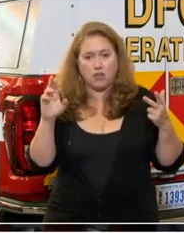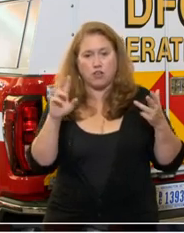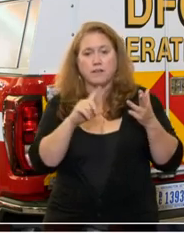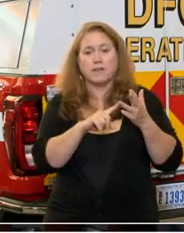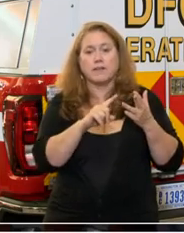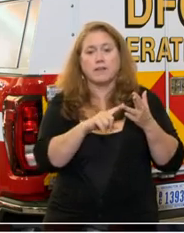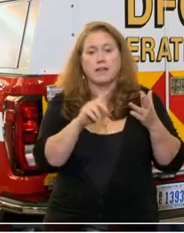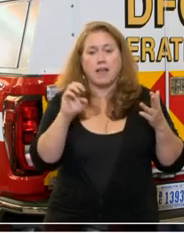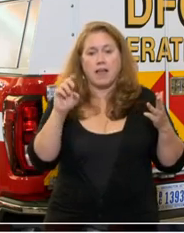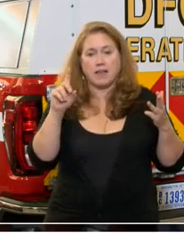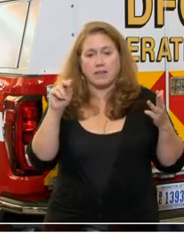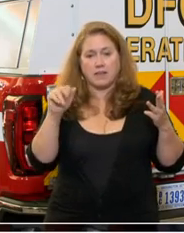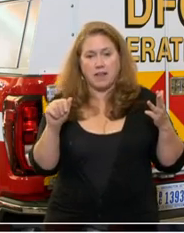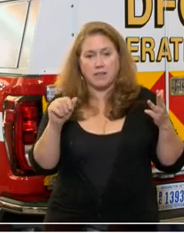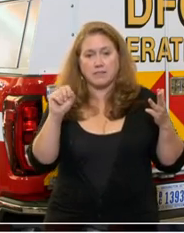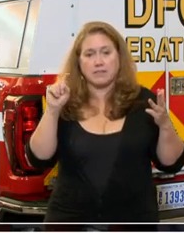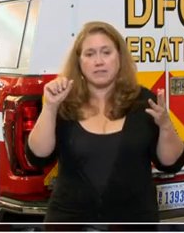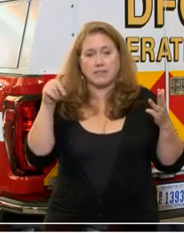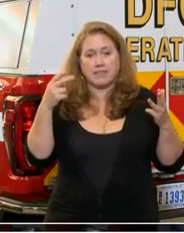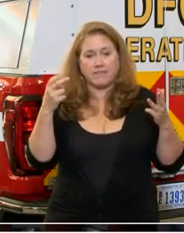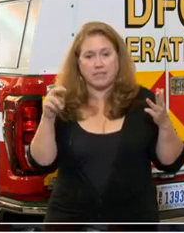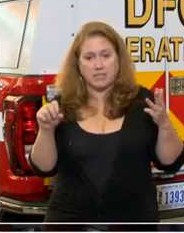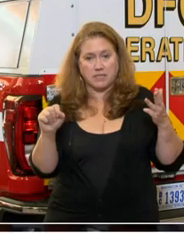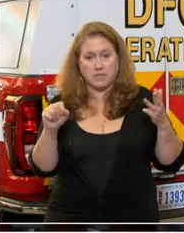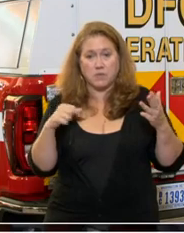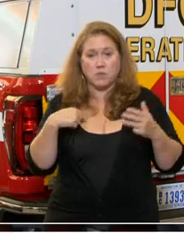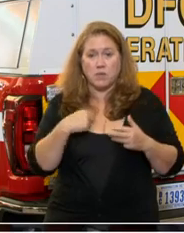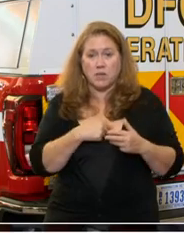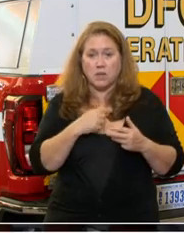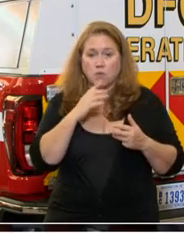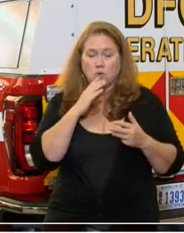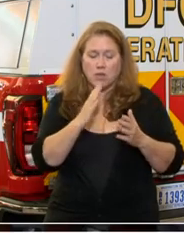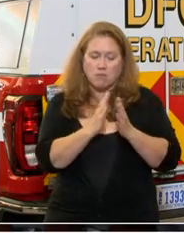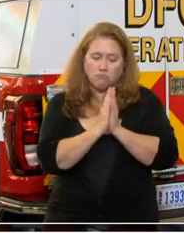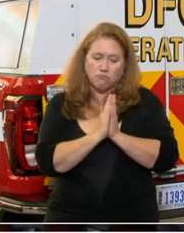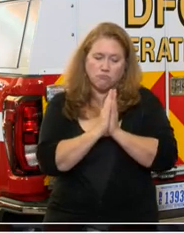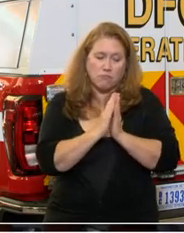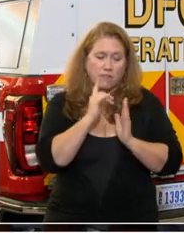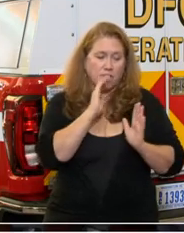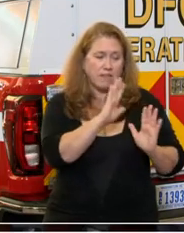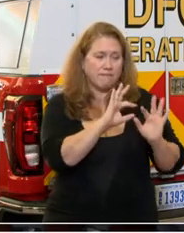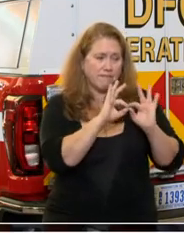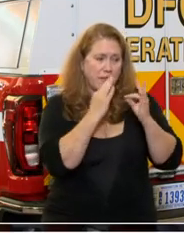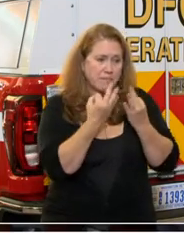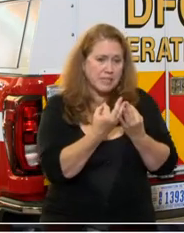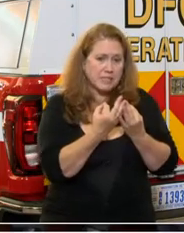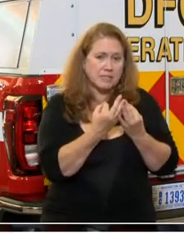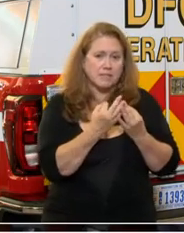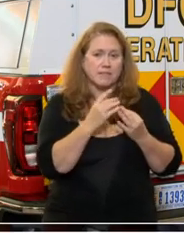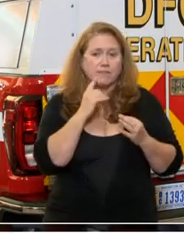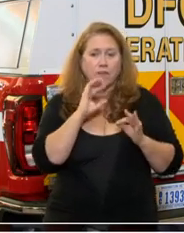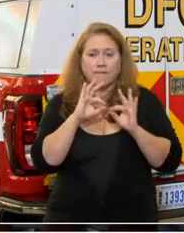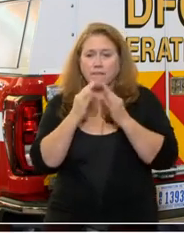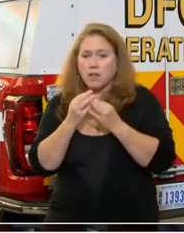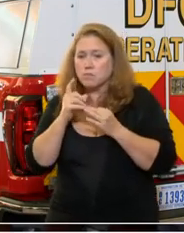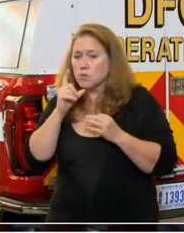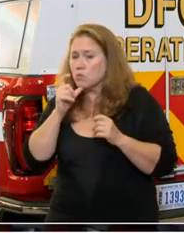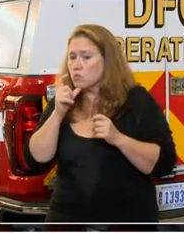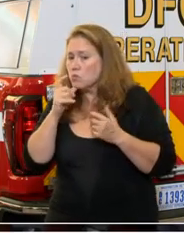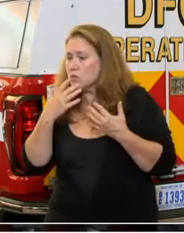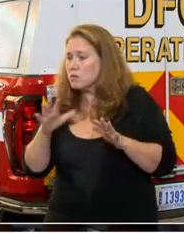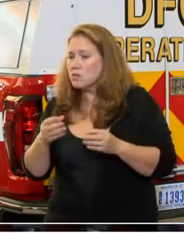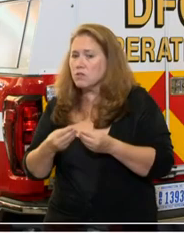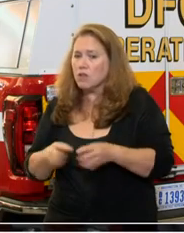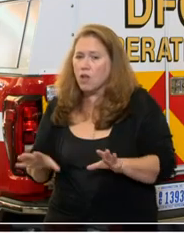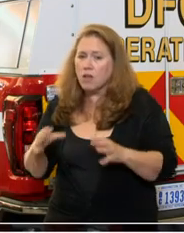that day, the visceral reactions we have when we think back to those memories, are now a part of